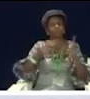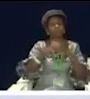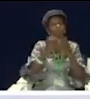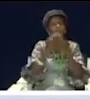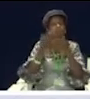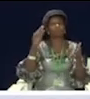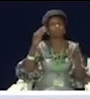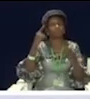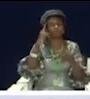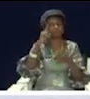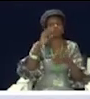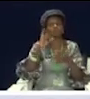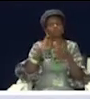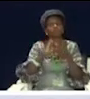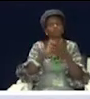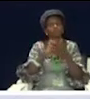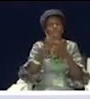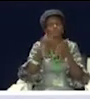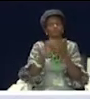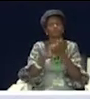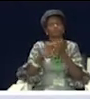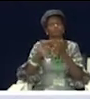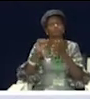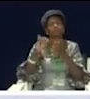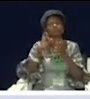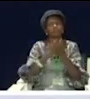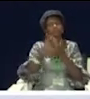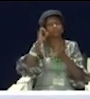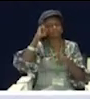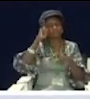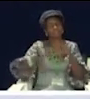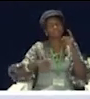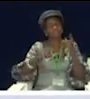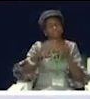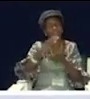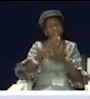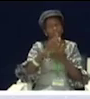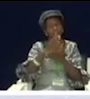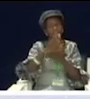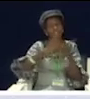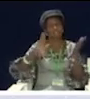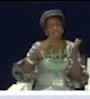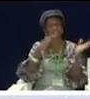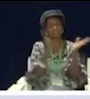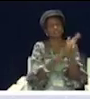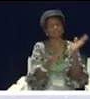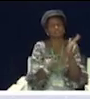One of the things about God is that He cannot resist praise. So praise Him,